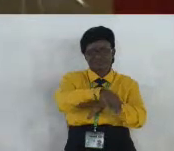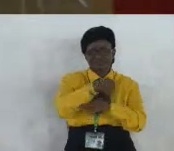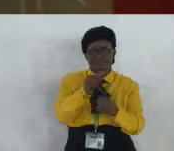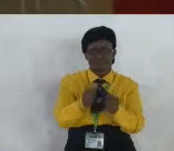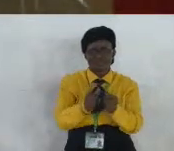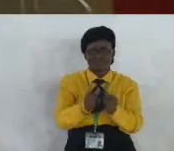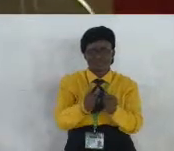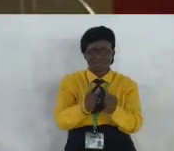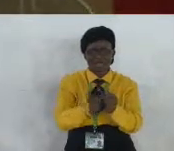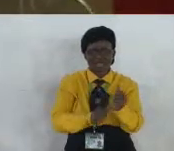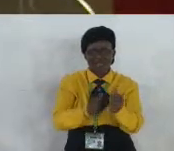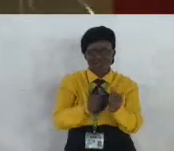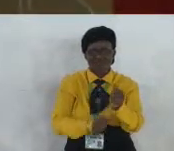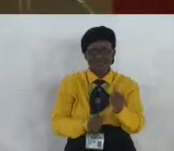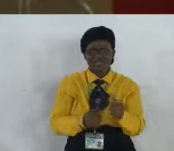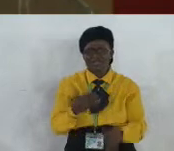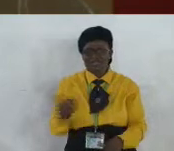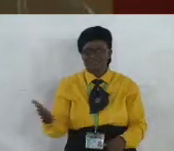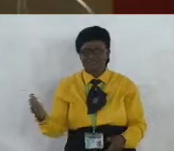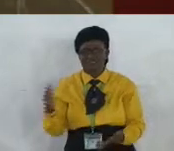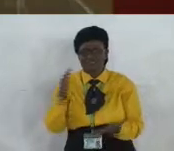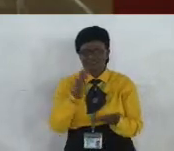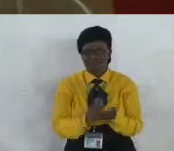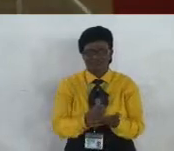Everything stopping my mouth